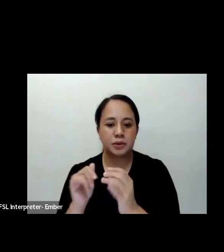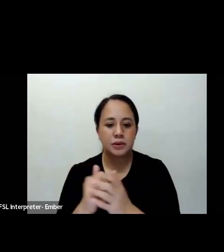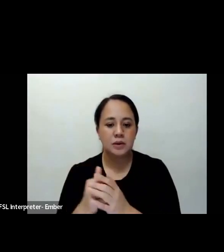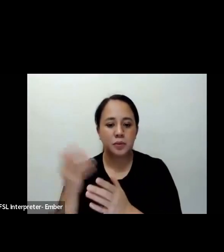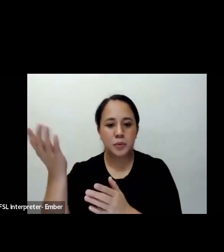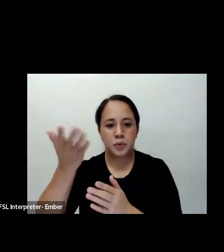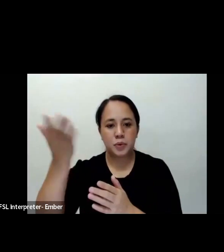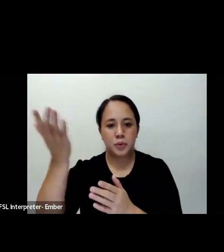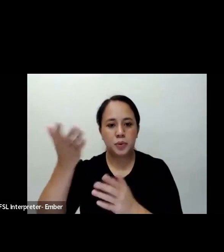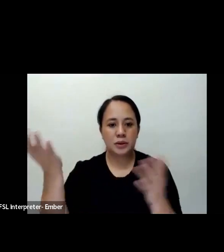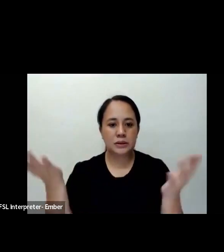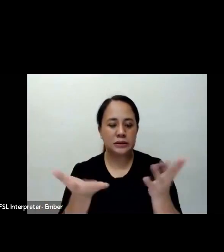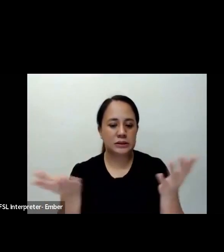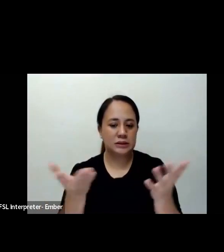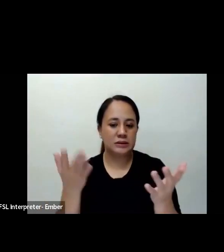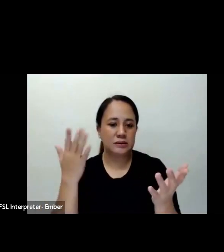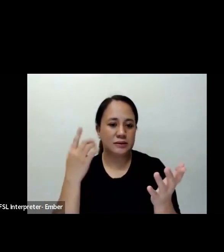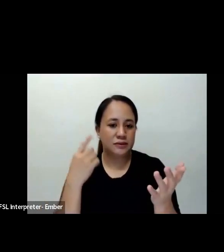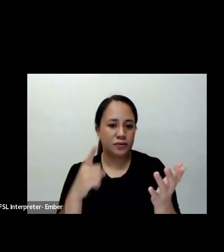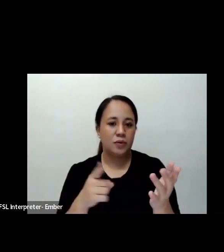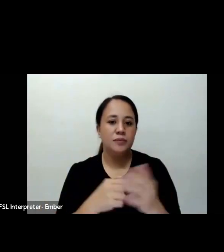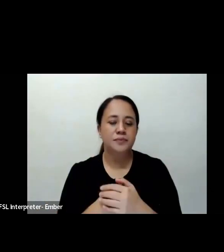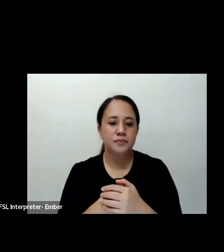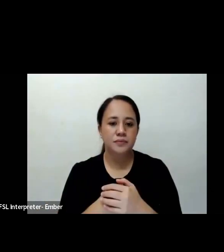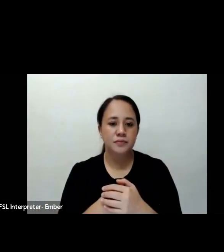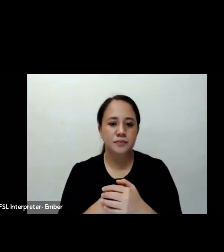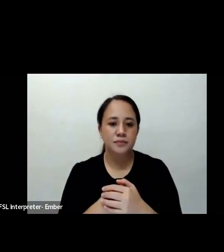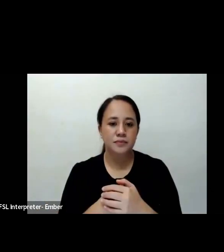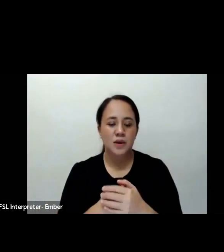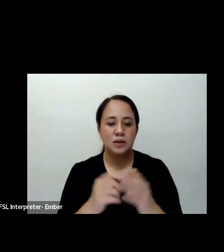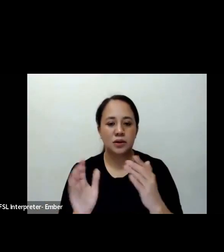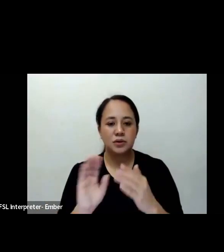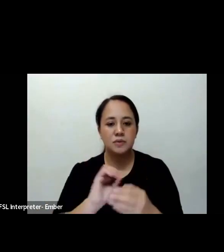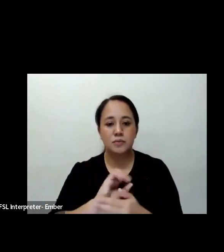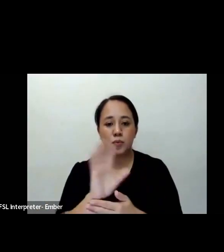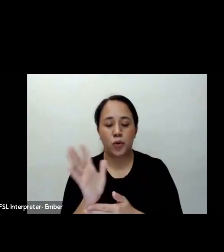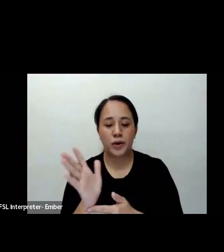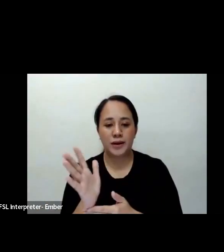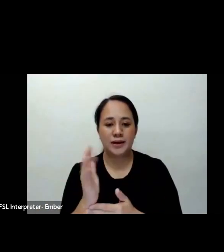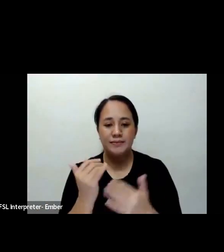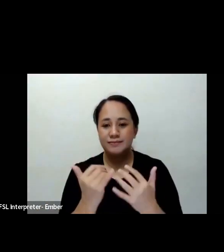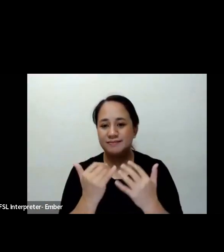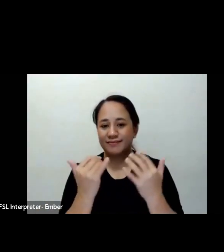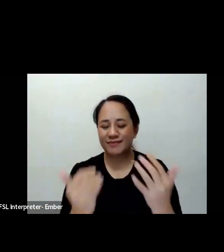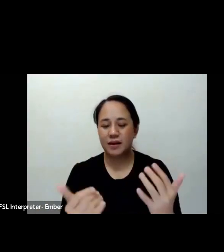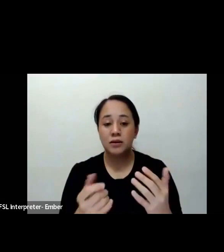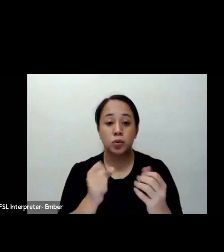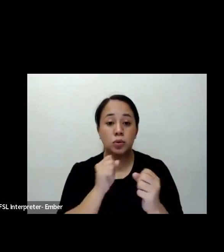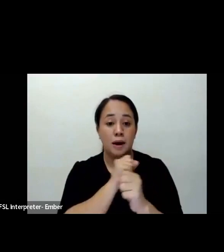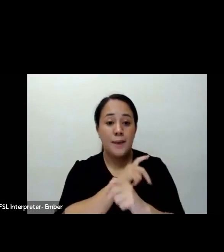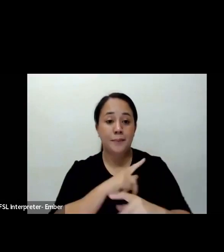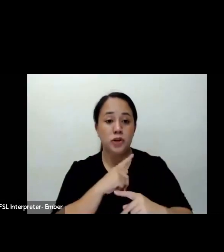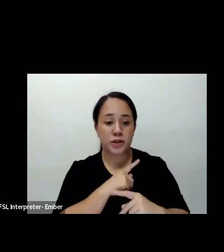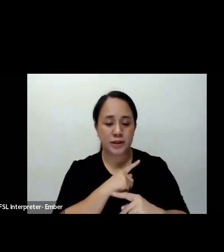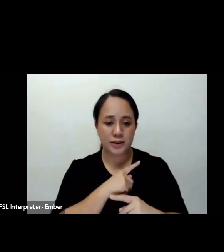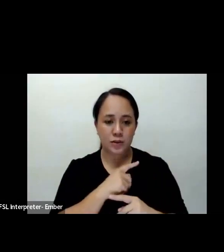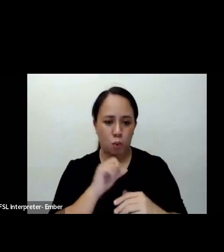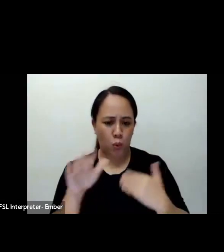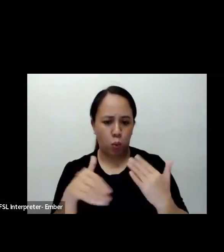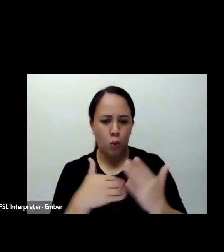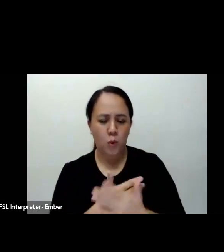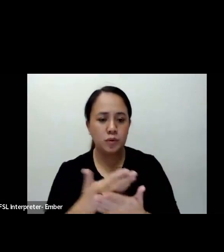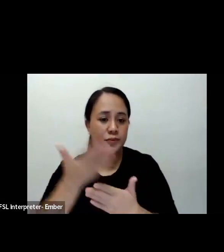co-presenters out here for this morning session. I truly appreciate all the